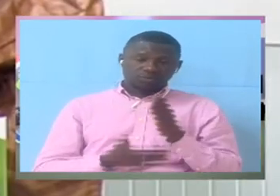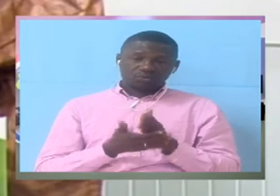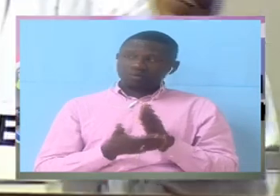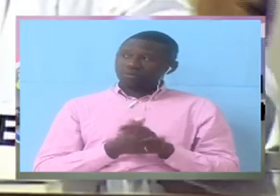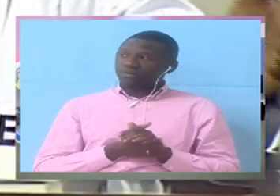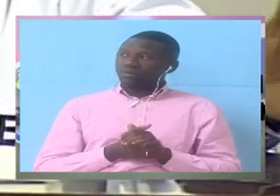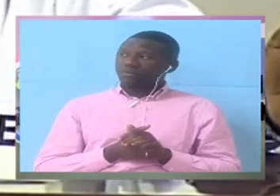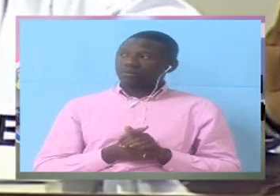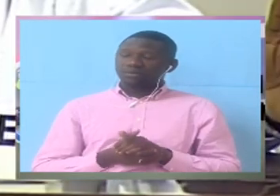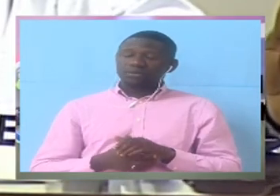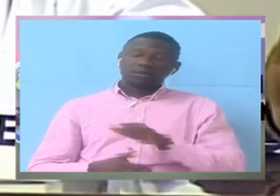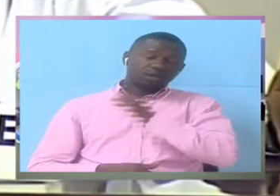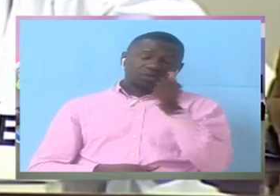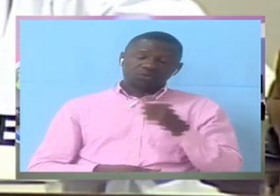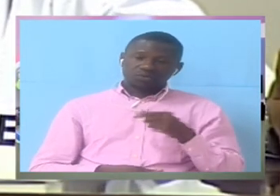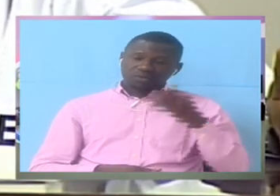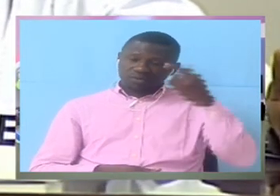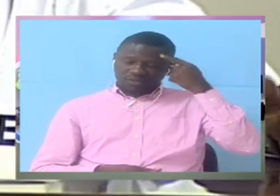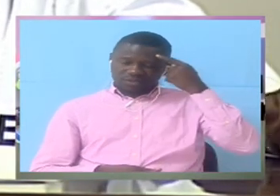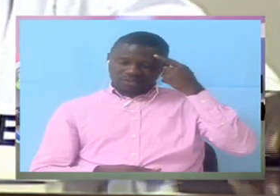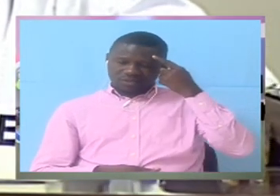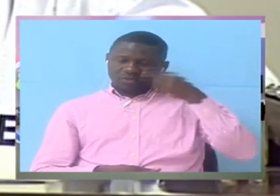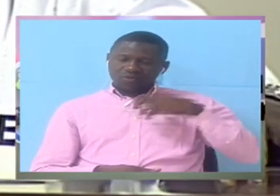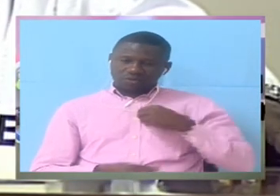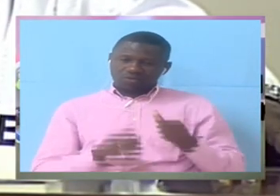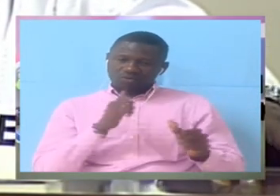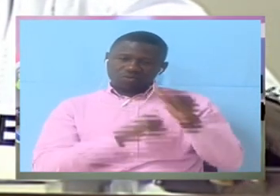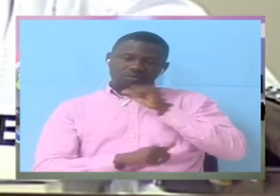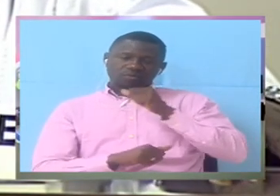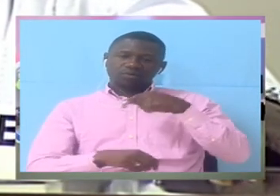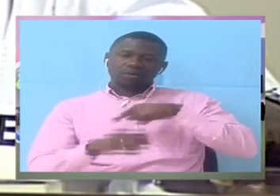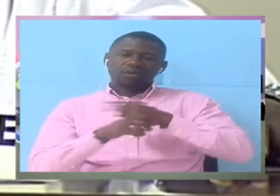True. And you decided to come to Gambia.